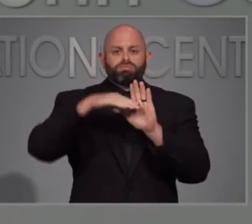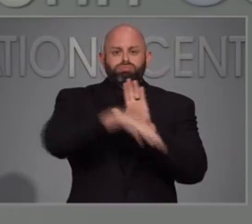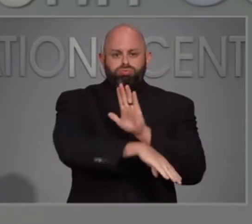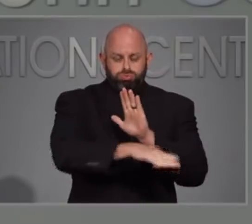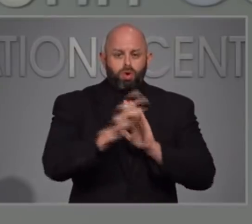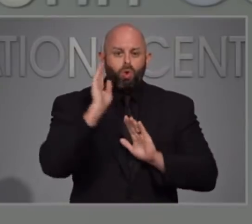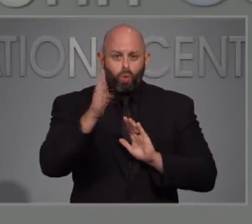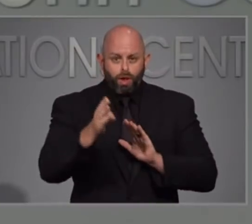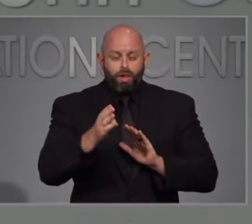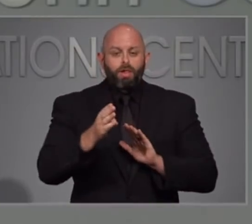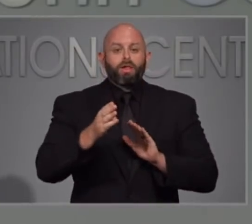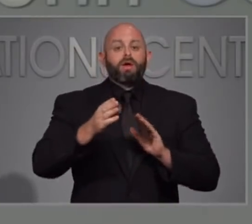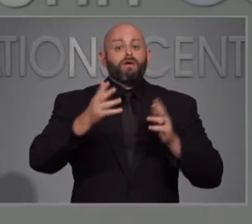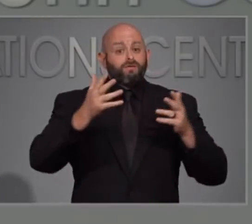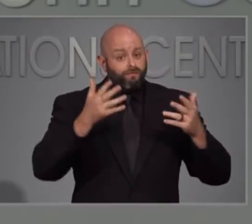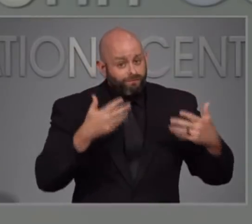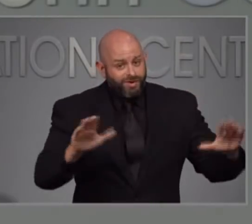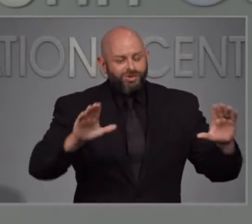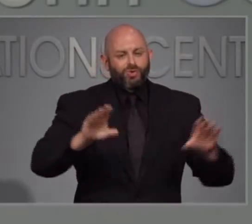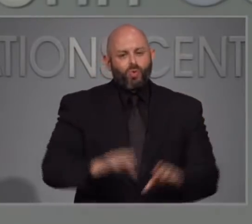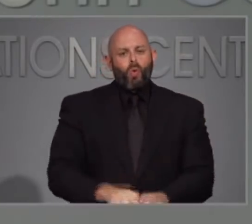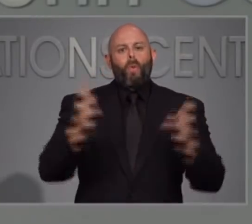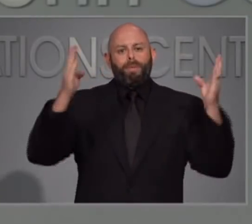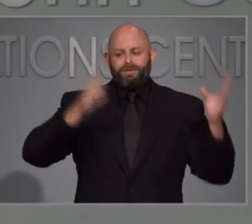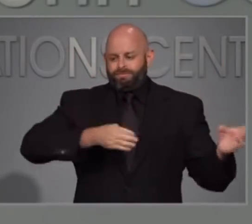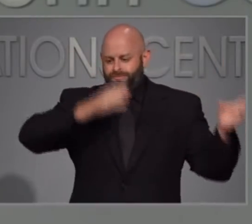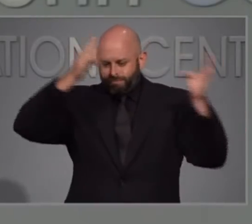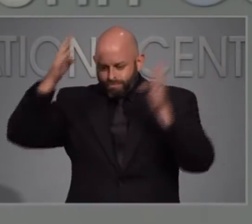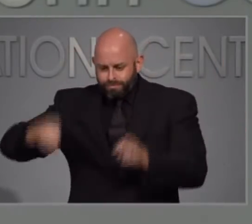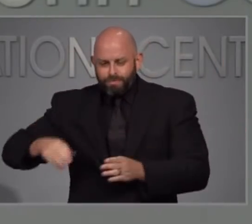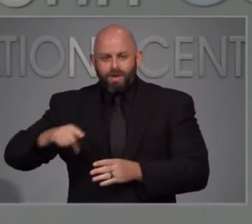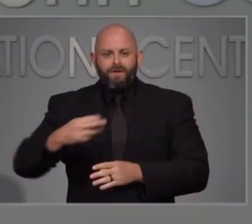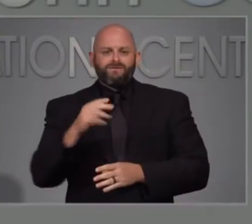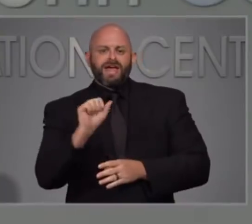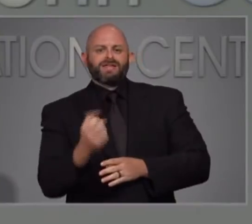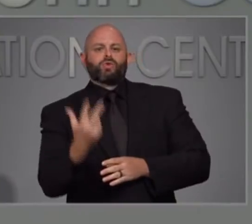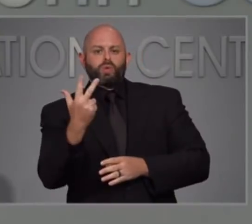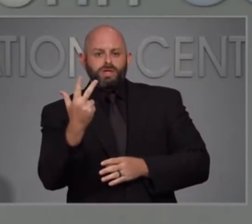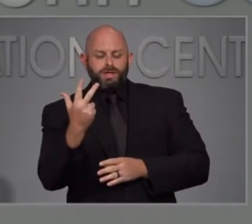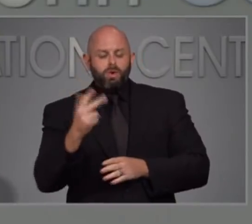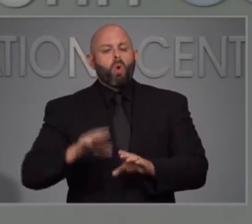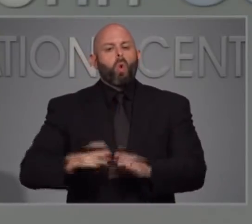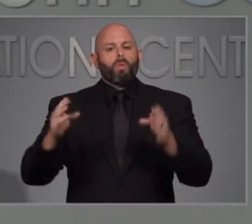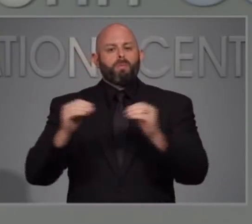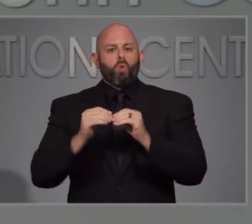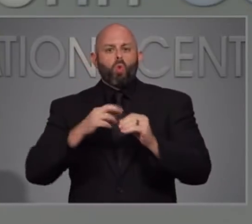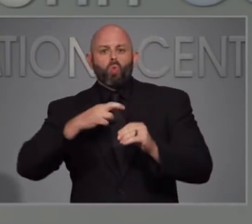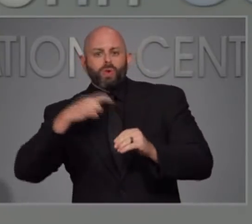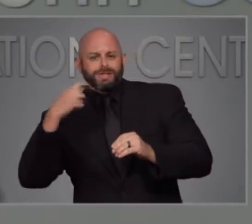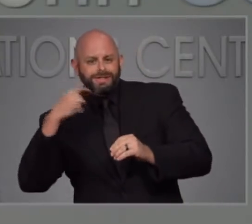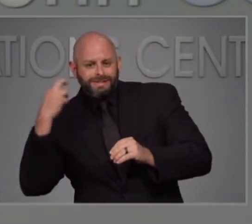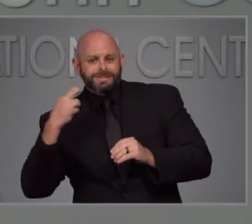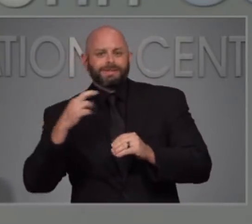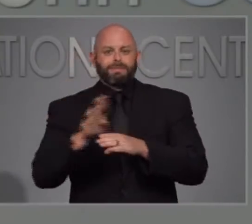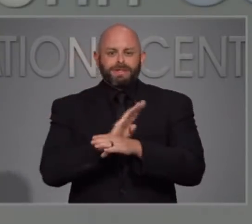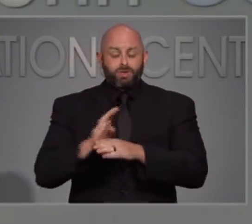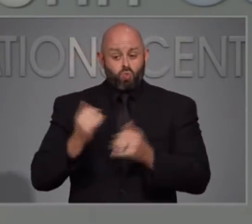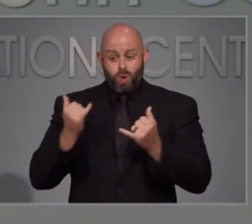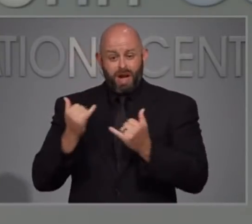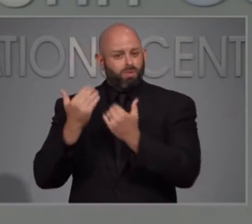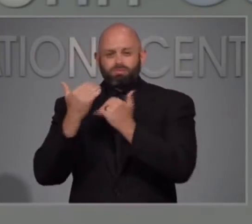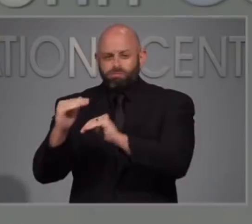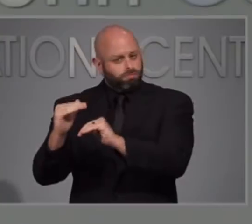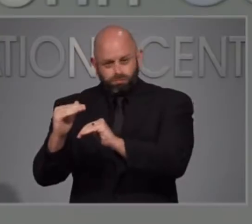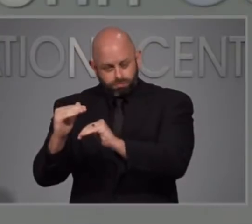begin easing restrictions on these riskier businesses that right now have restrictions. We want to